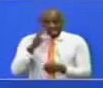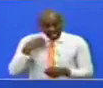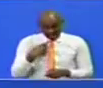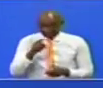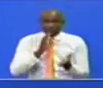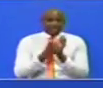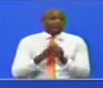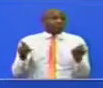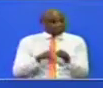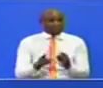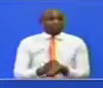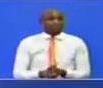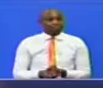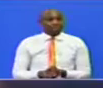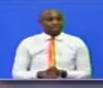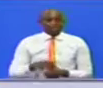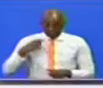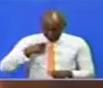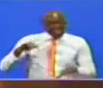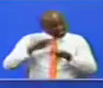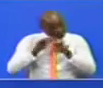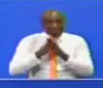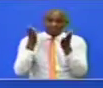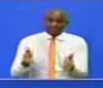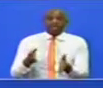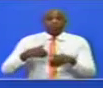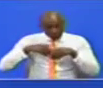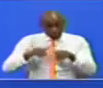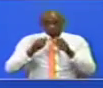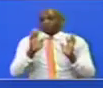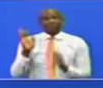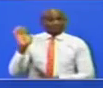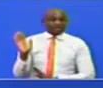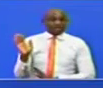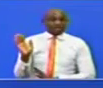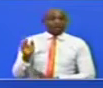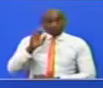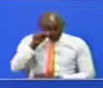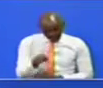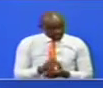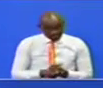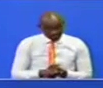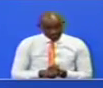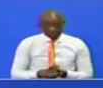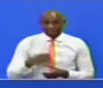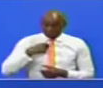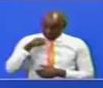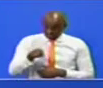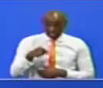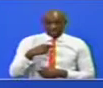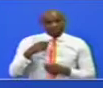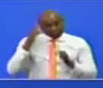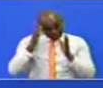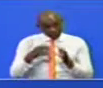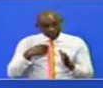that. Nilikuwa nafanya everything according to my will, yani. And then here, I come, someone is